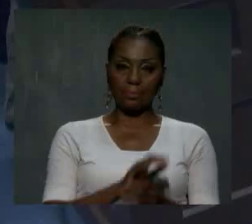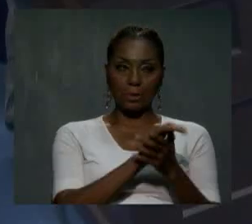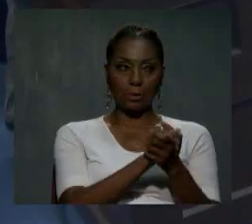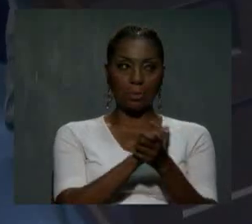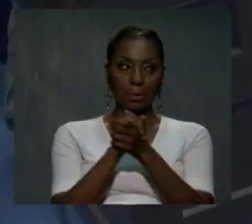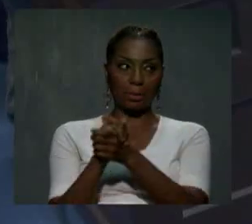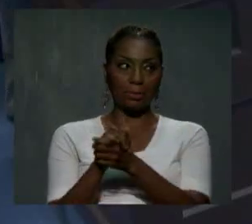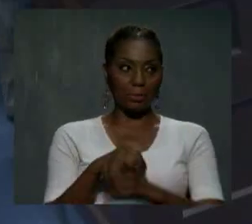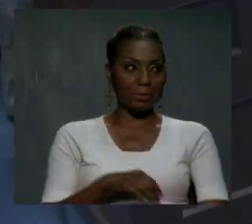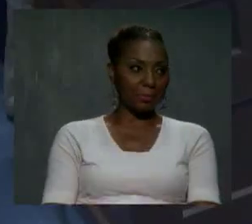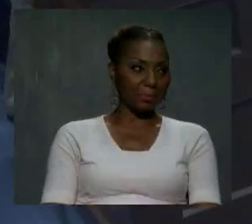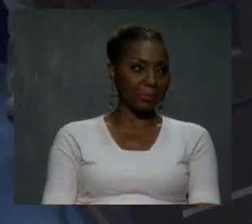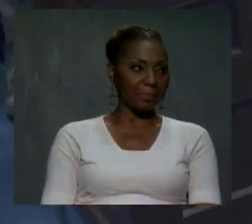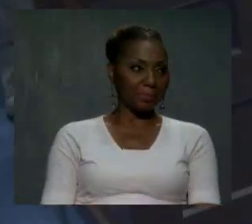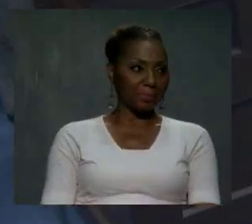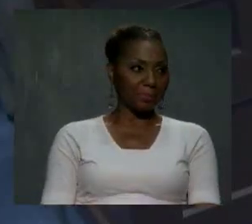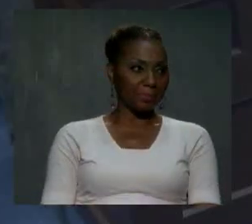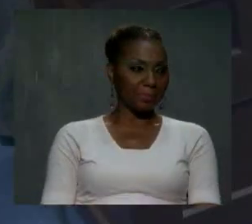Congratulations.